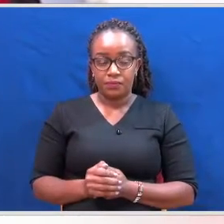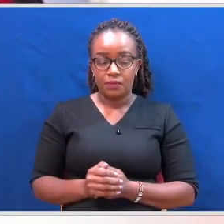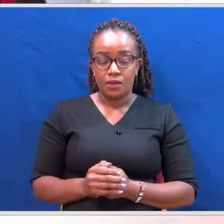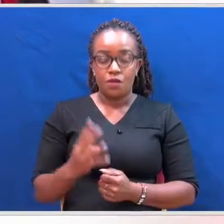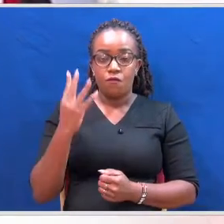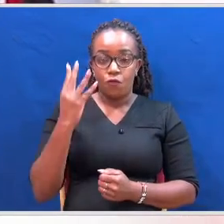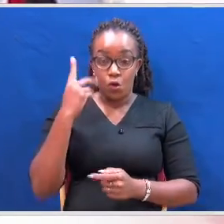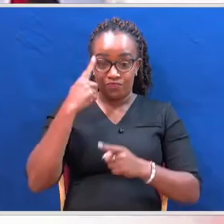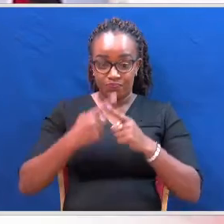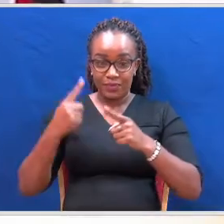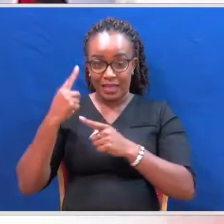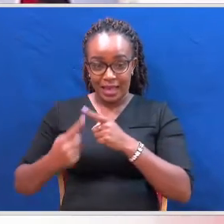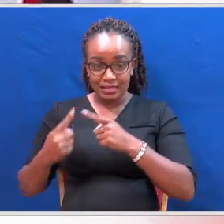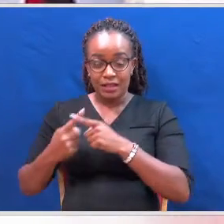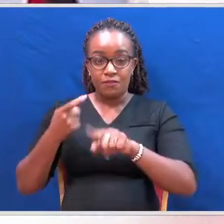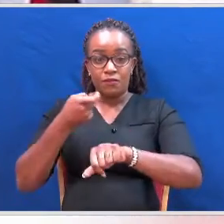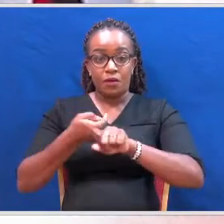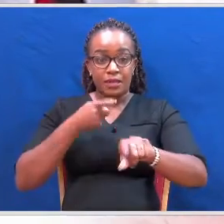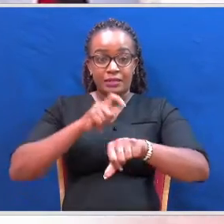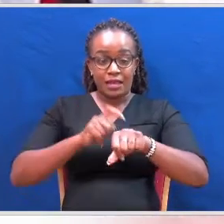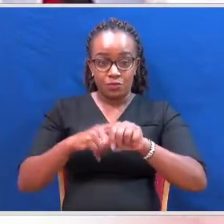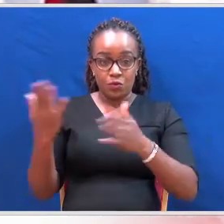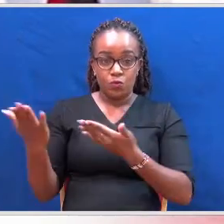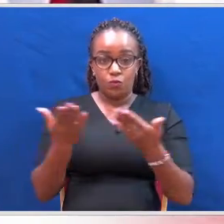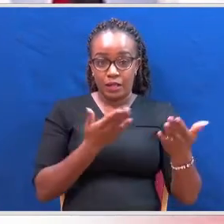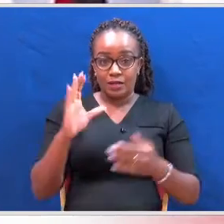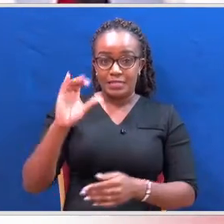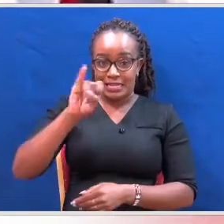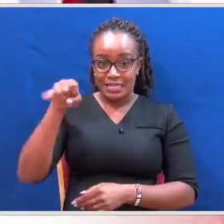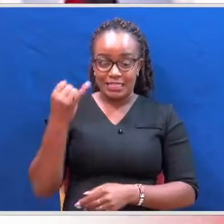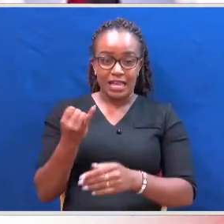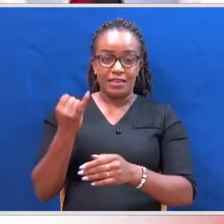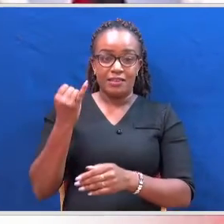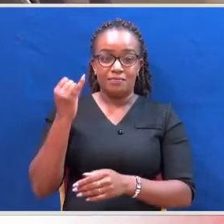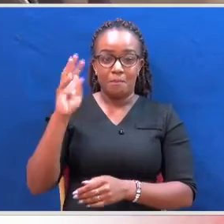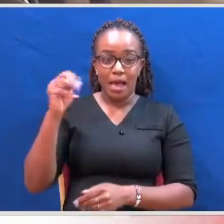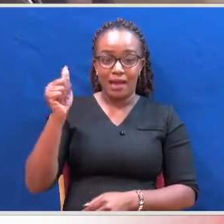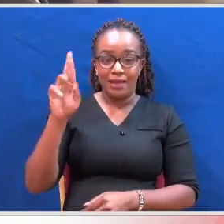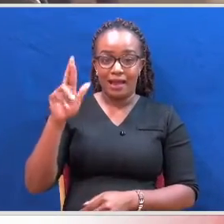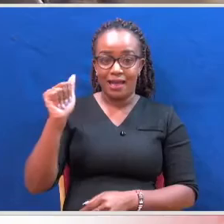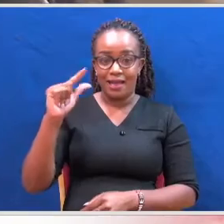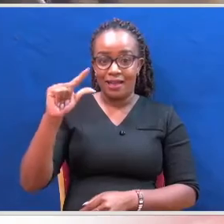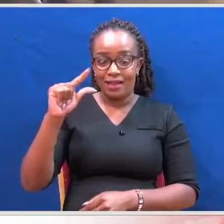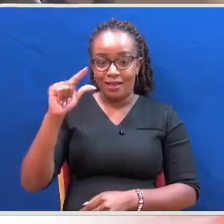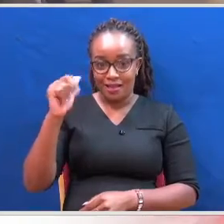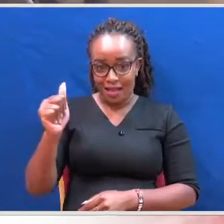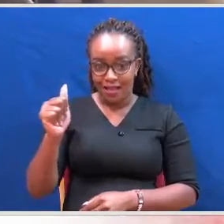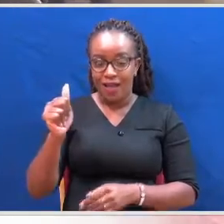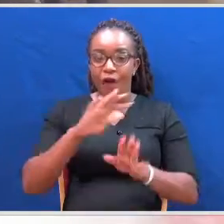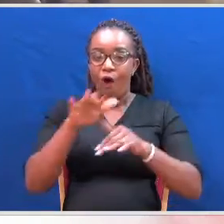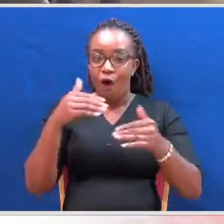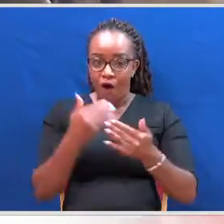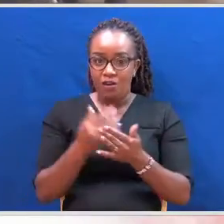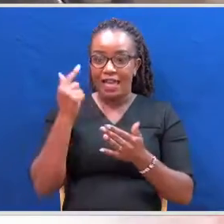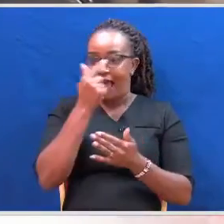the country welcomed its 14th Chief Justice in David Kenani Maraga, all eyes will yet again be trained on the Judicial